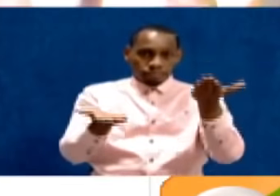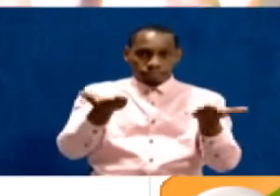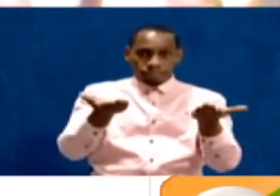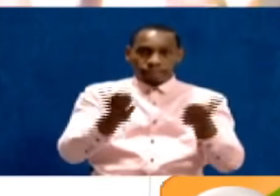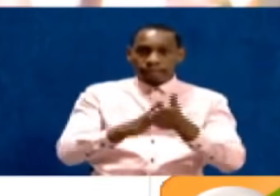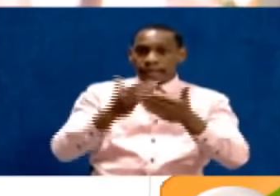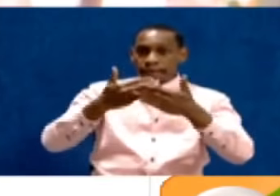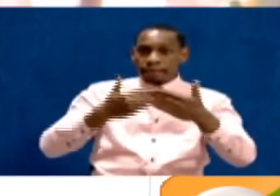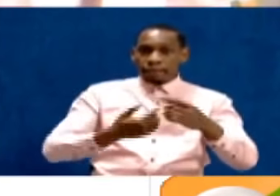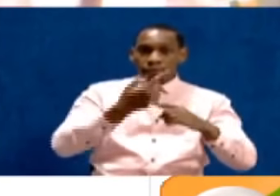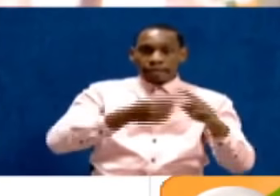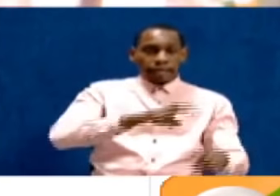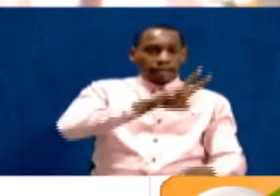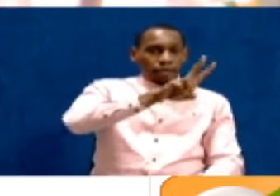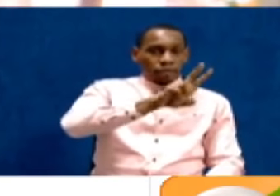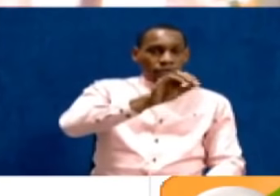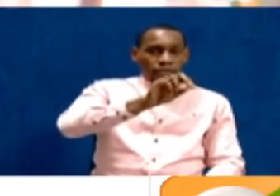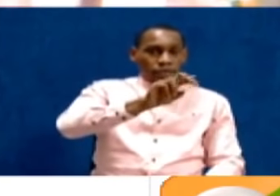In the build-up to